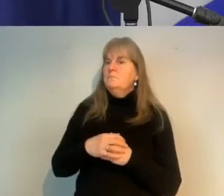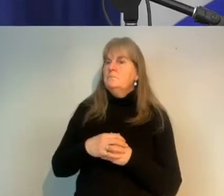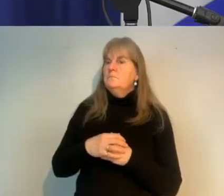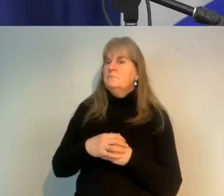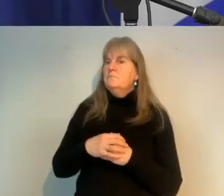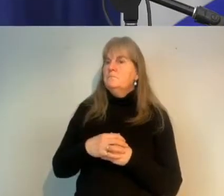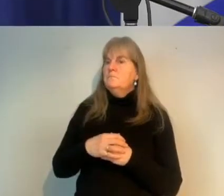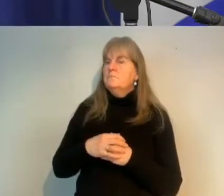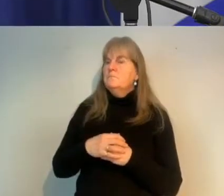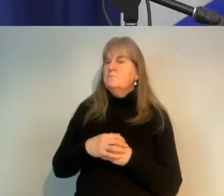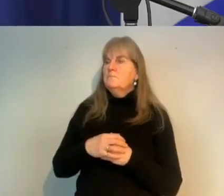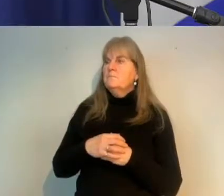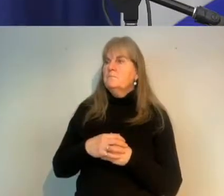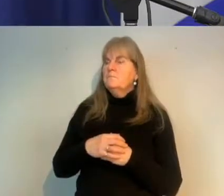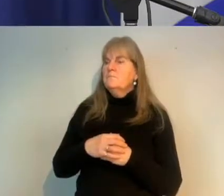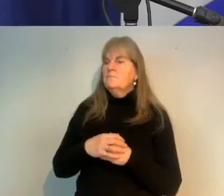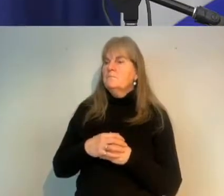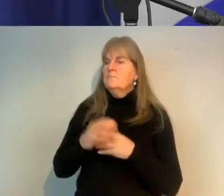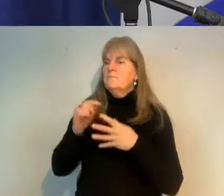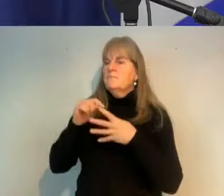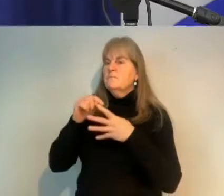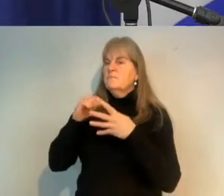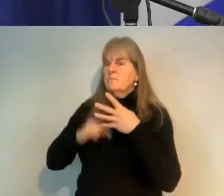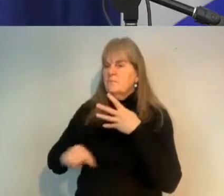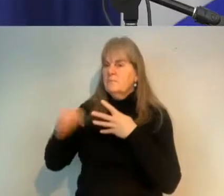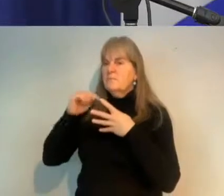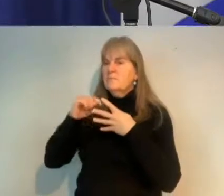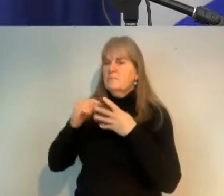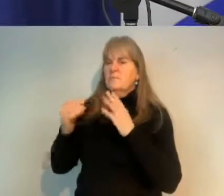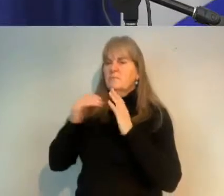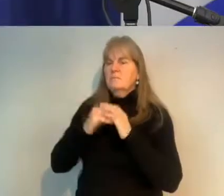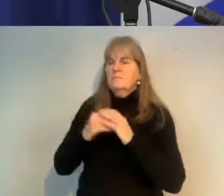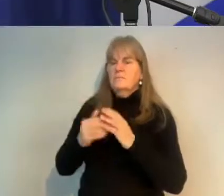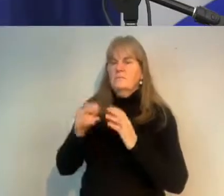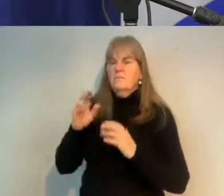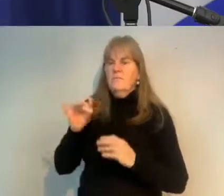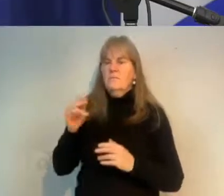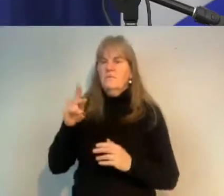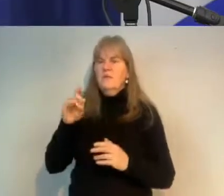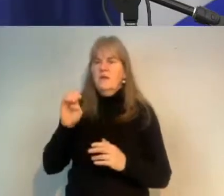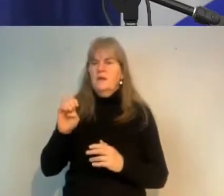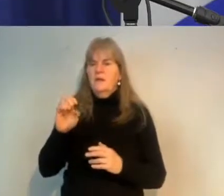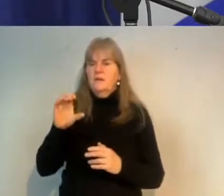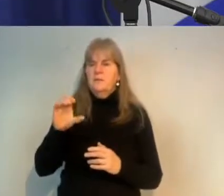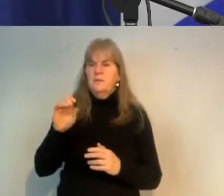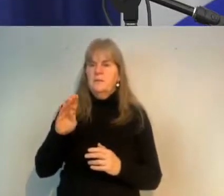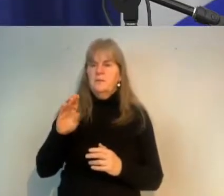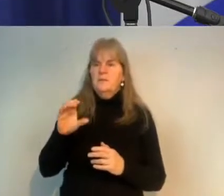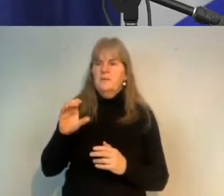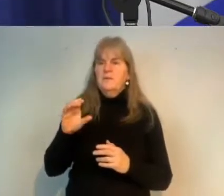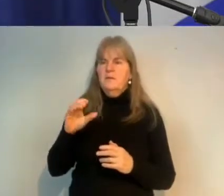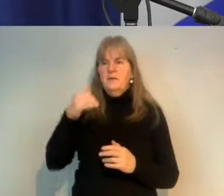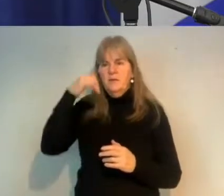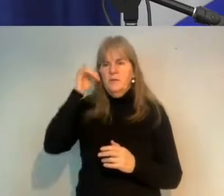We'll circle back to you. We'll now move to Jackie at CBC Yukon.